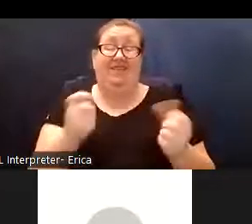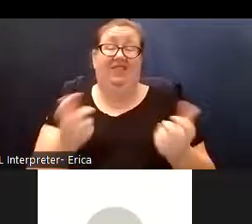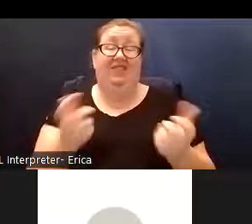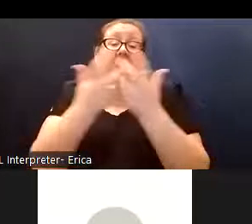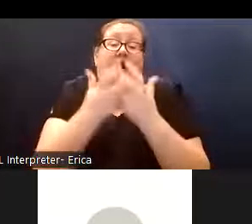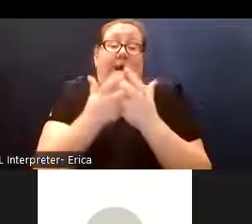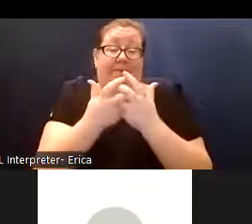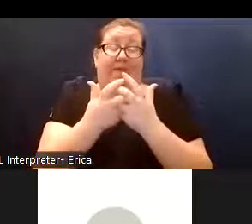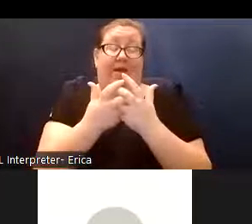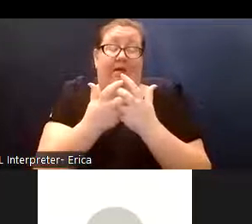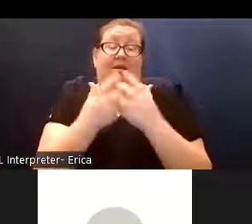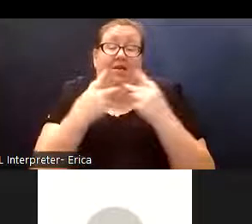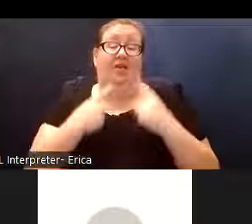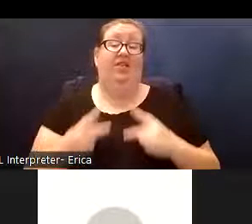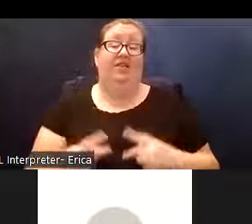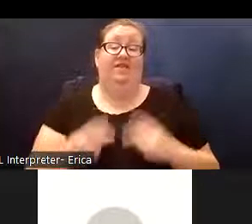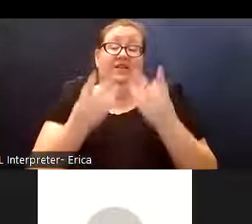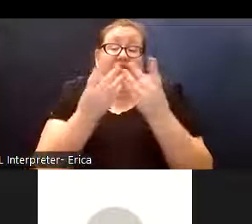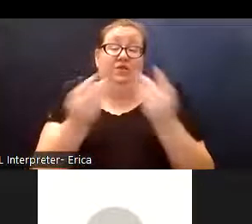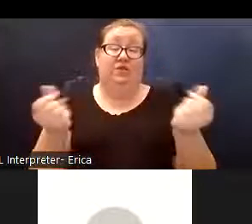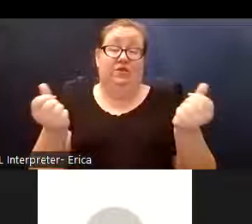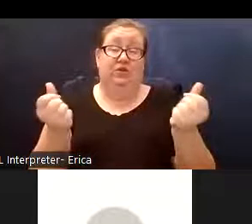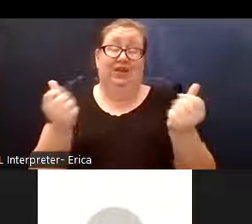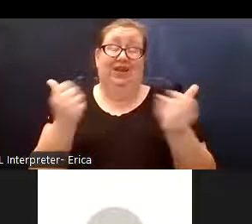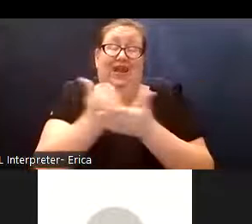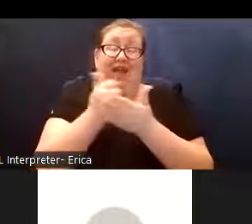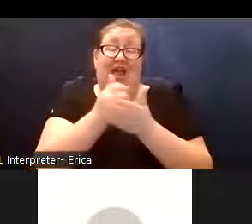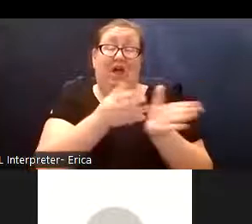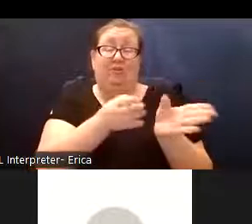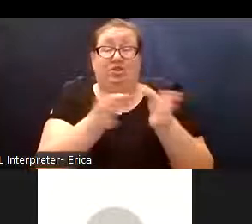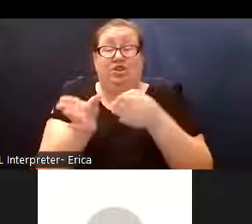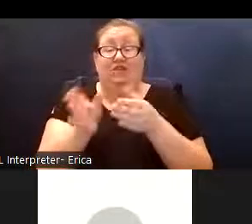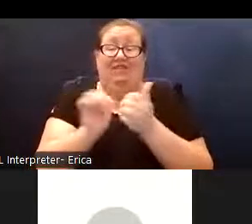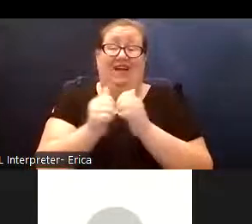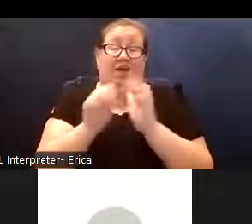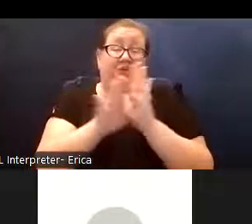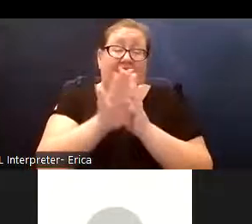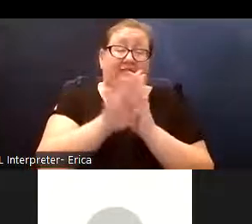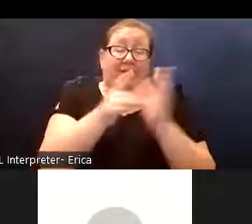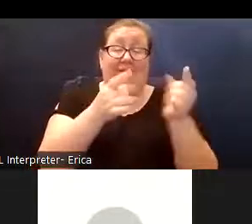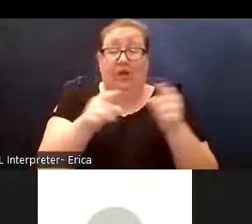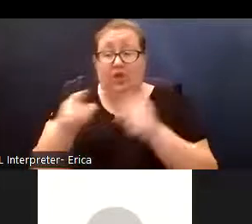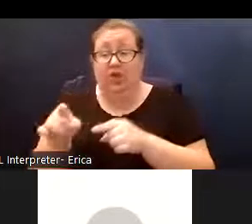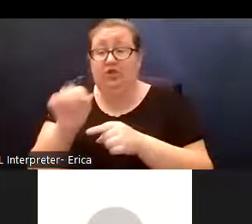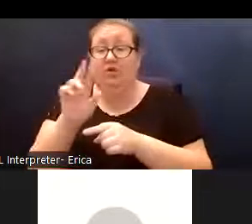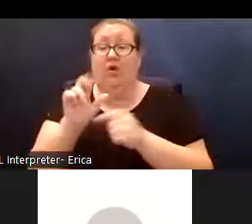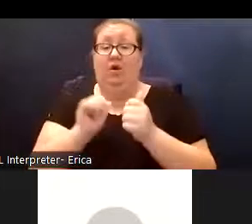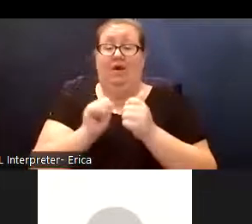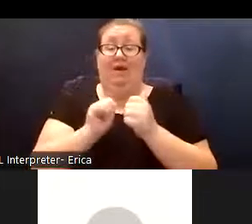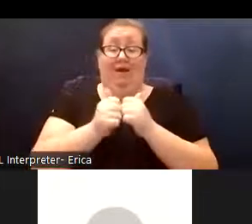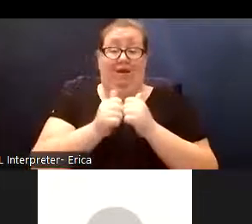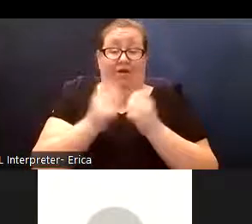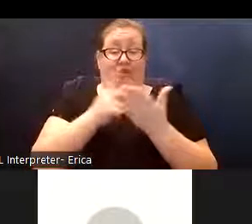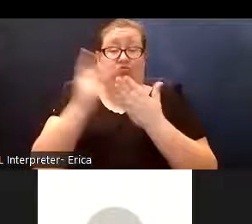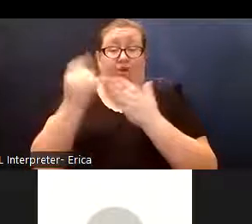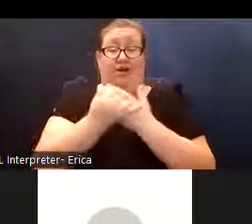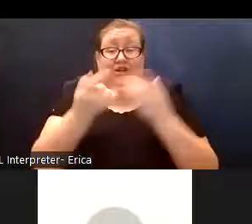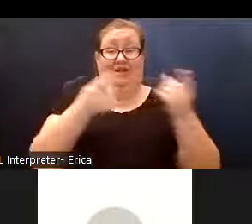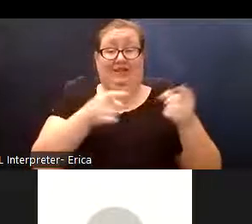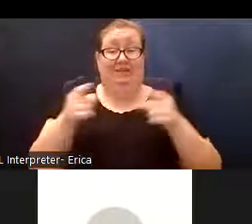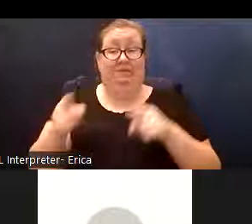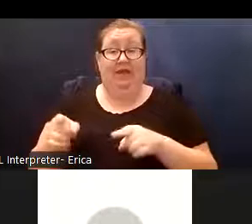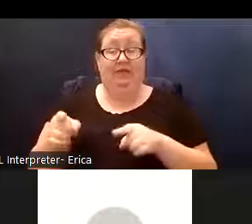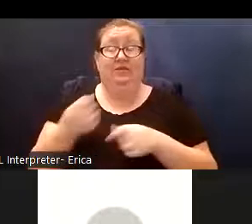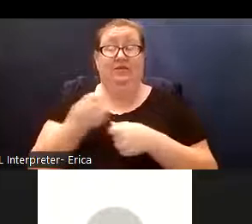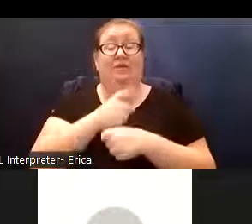physical solutions and help shift the way that development occurs or the way that projects take place to make sure that they're